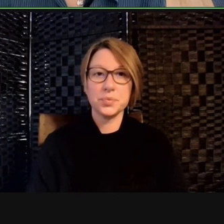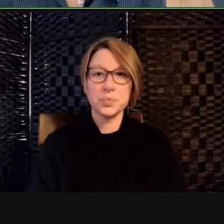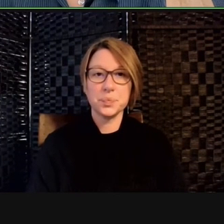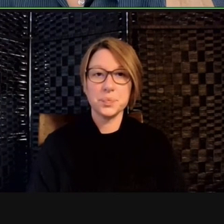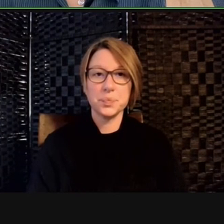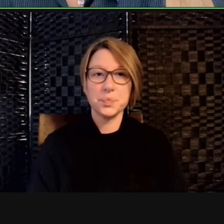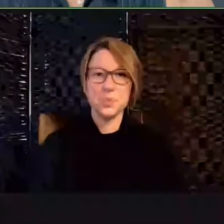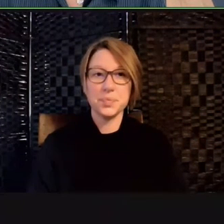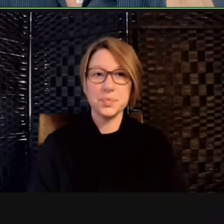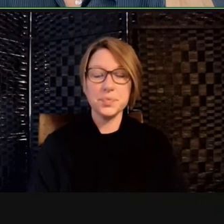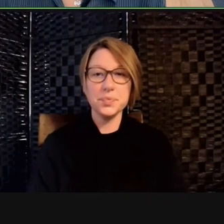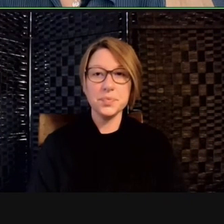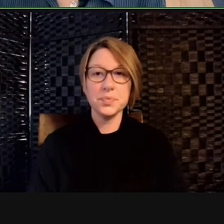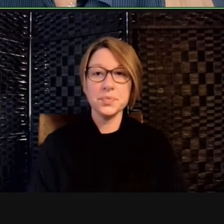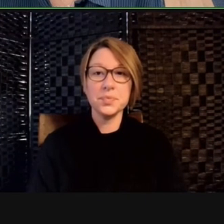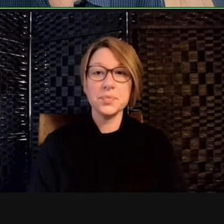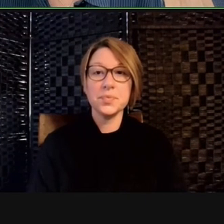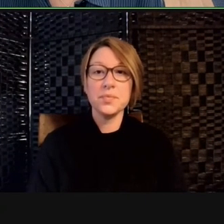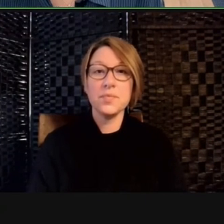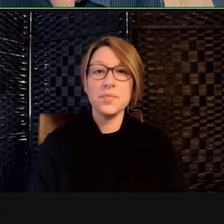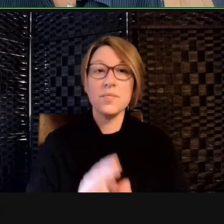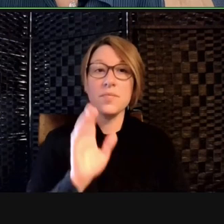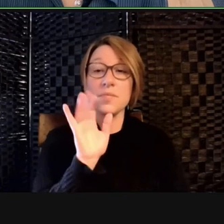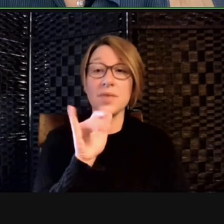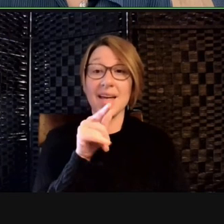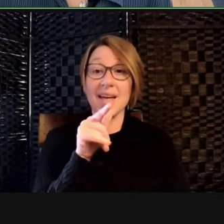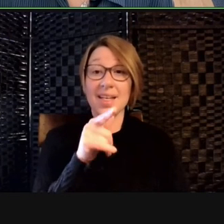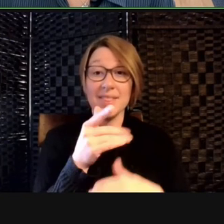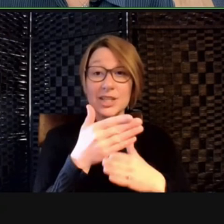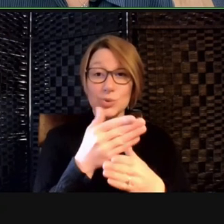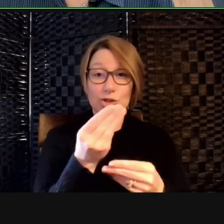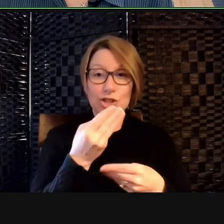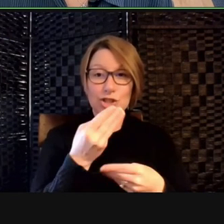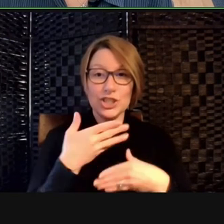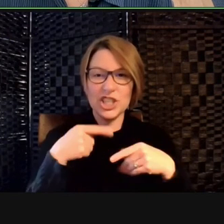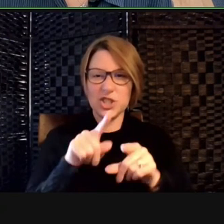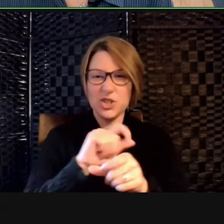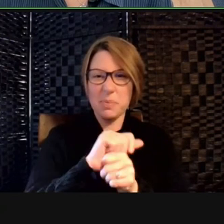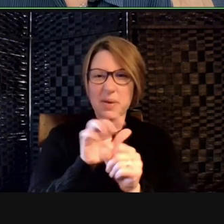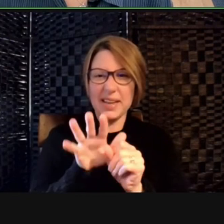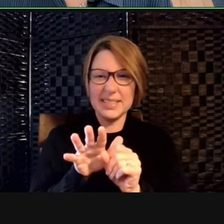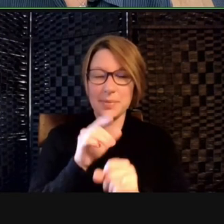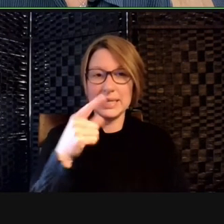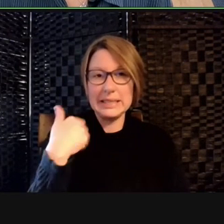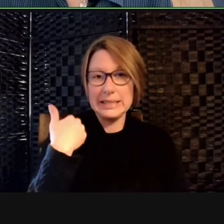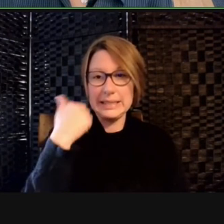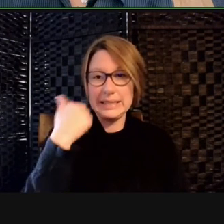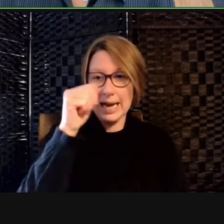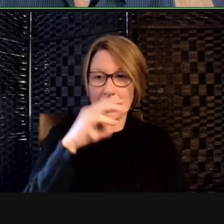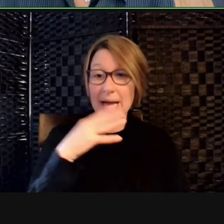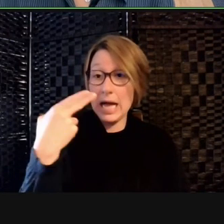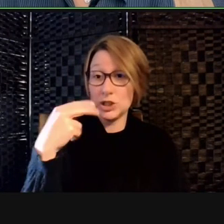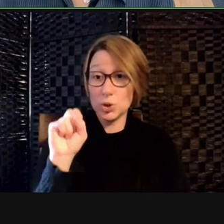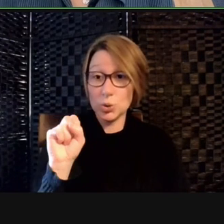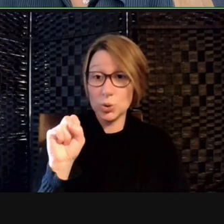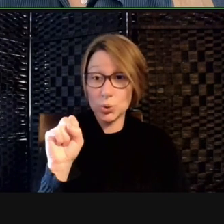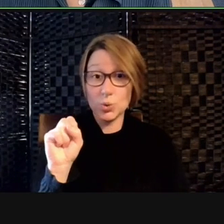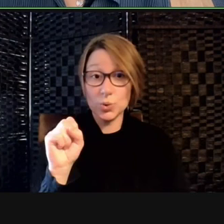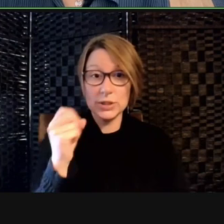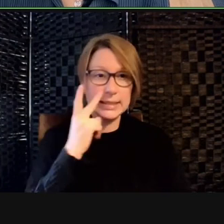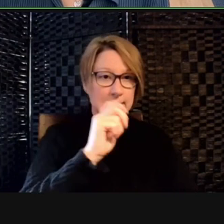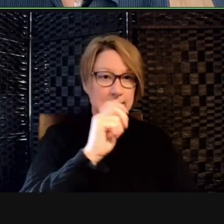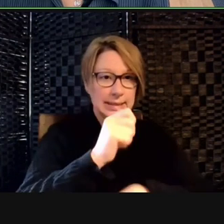oh yeah, I know what I want to show you here. This was shared with me during the pandemic. So this is a young man, he's in high school, and look at how he's got all set